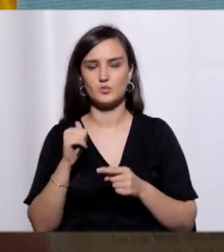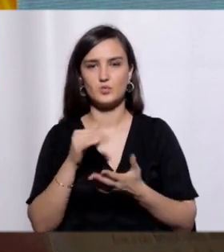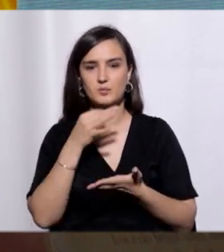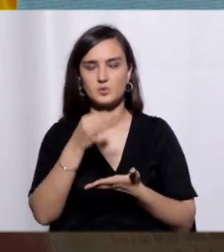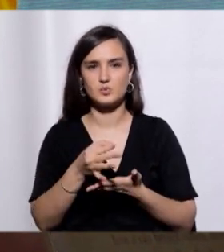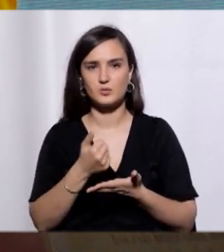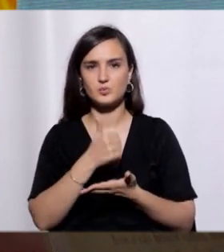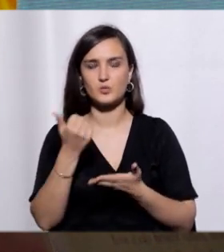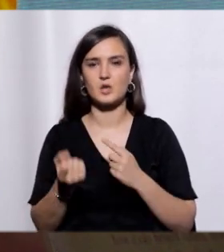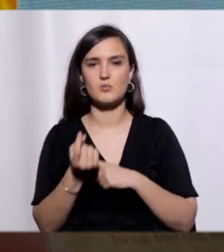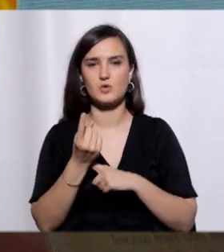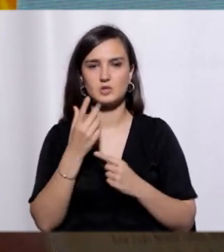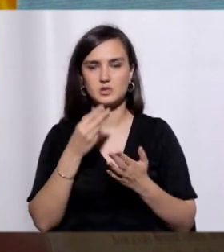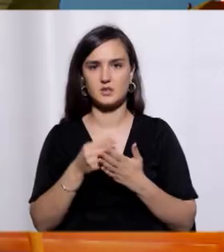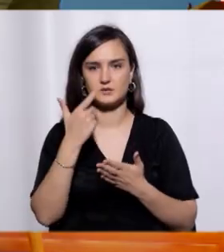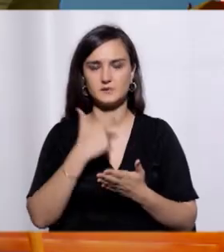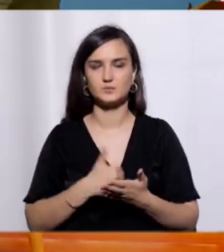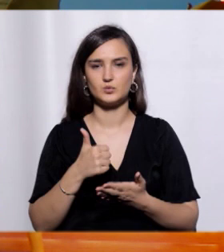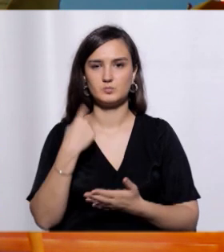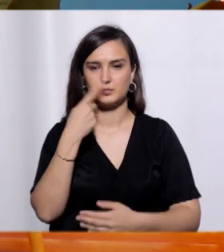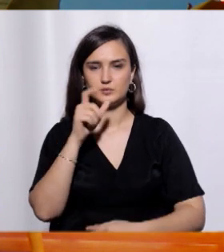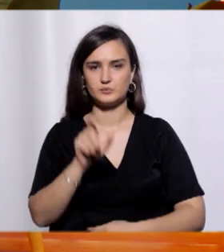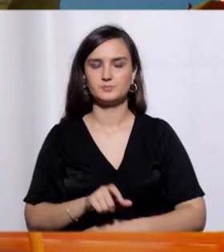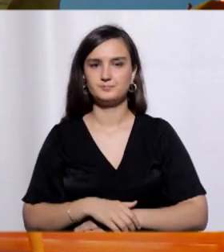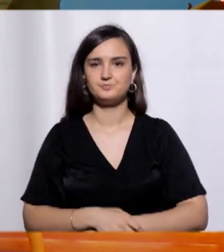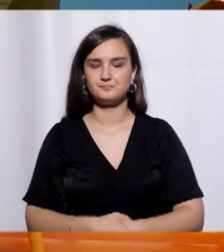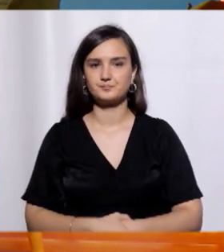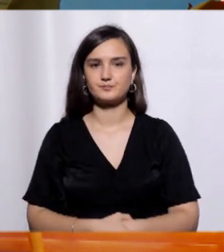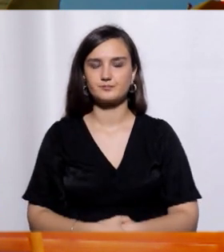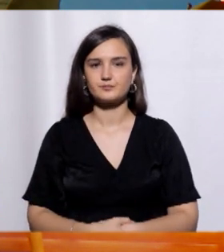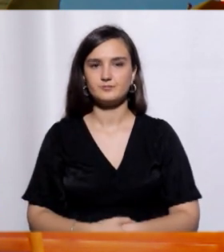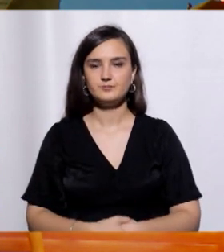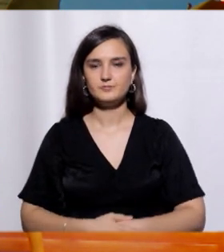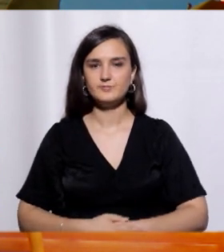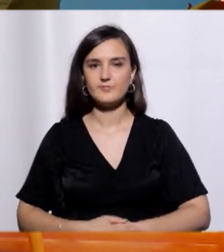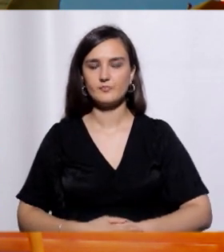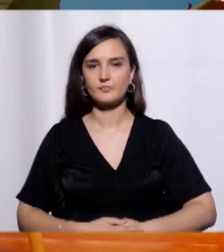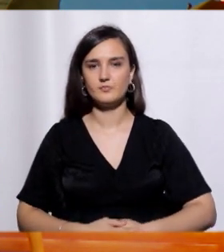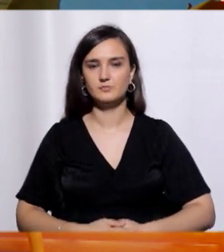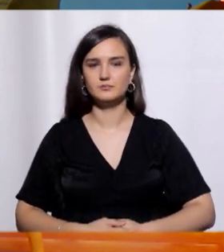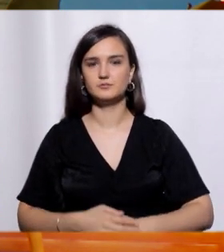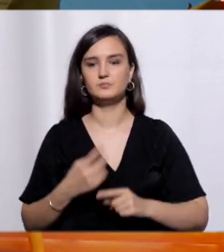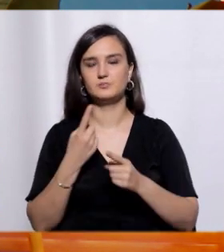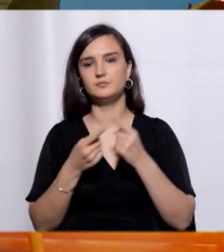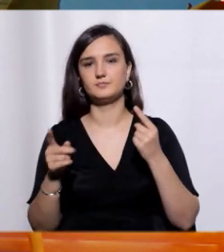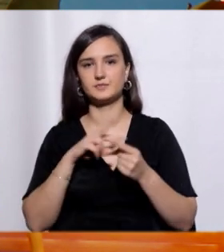and how it develops her as a person. Equally, Bronte shows the other